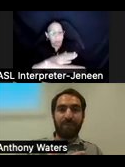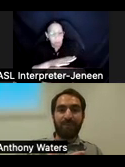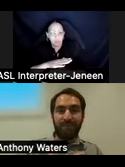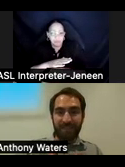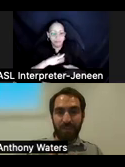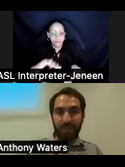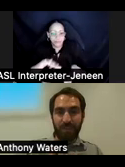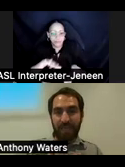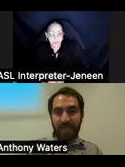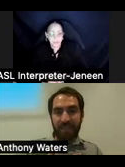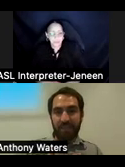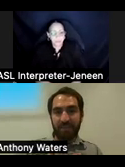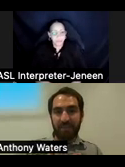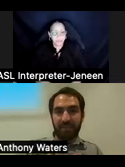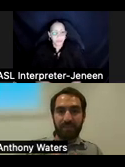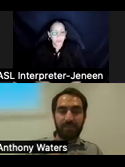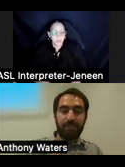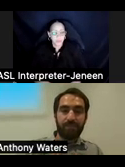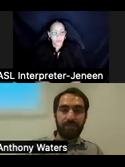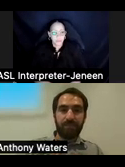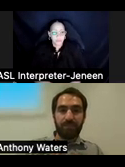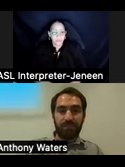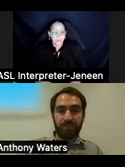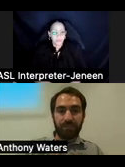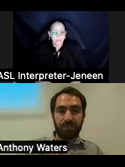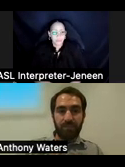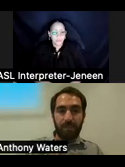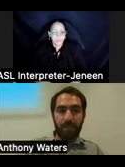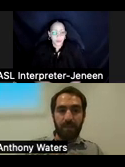A preventable death.